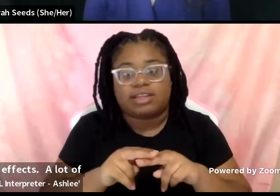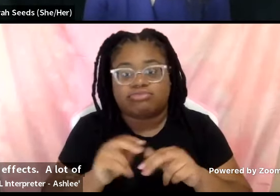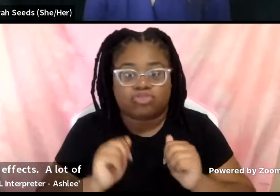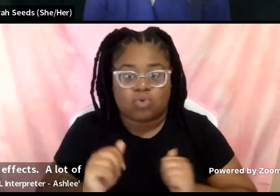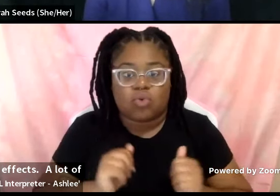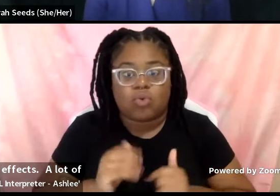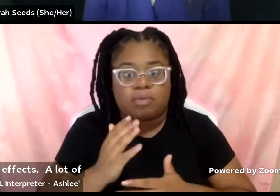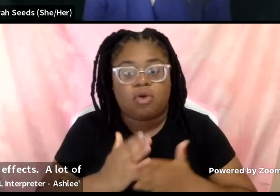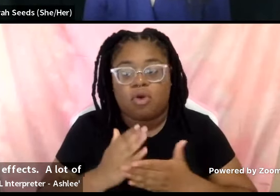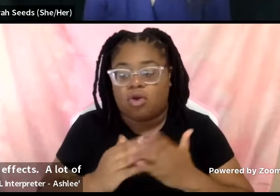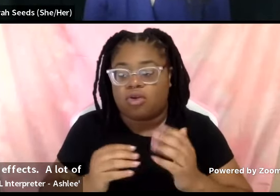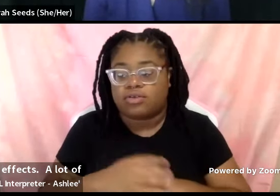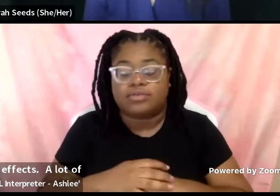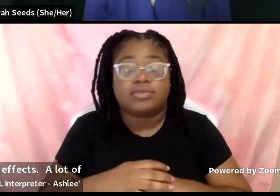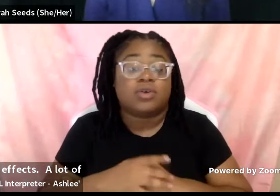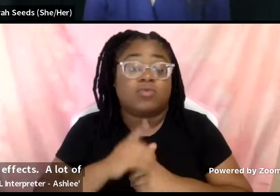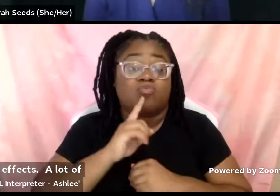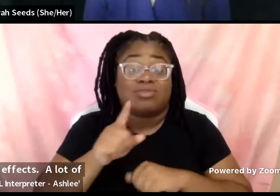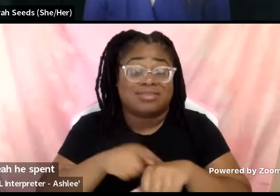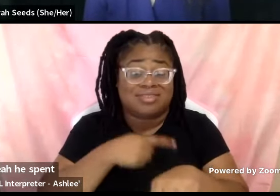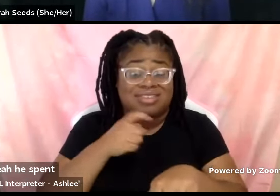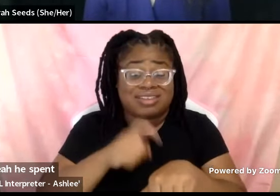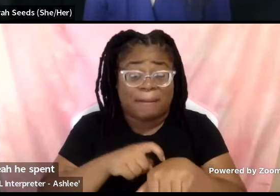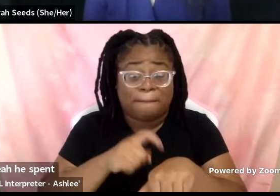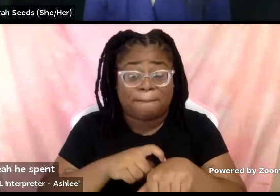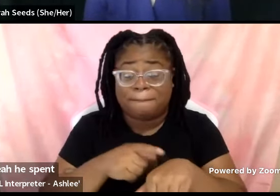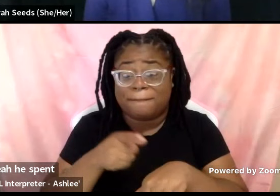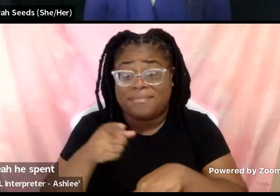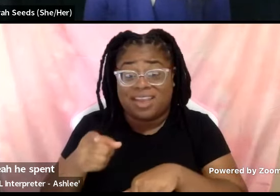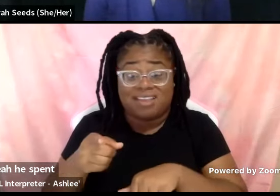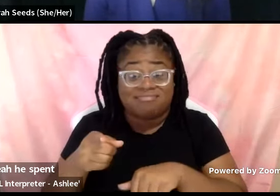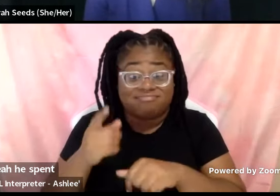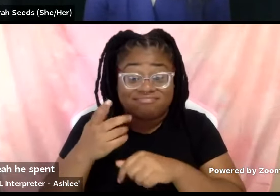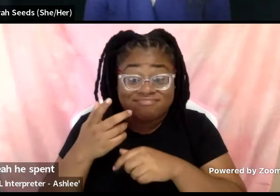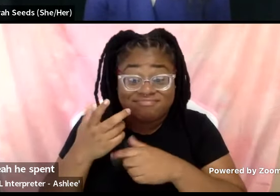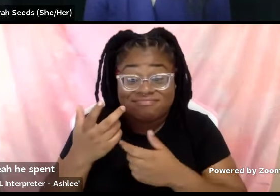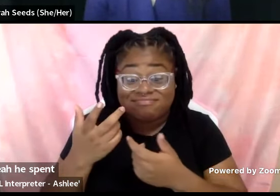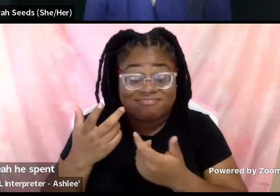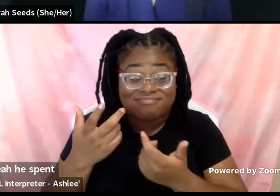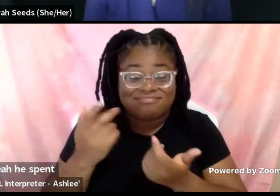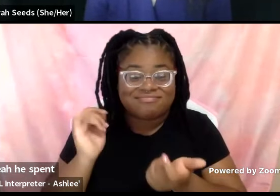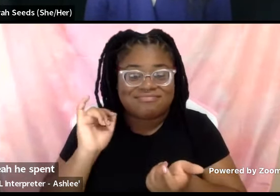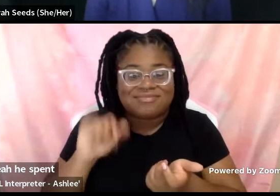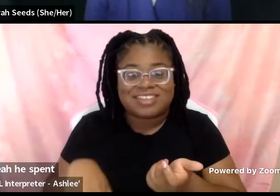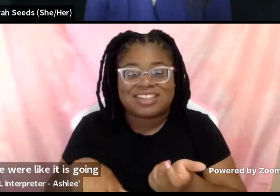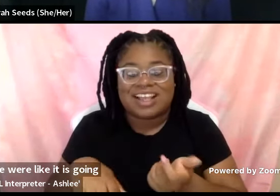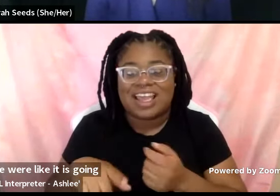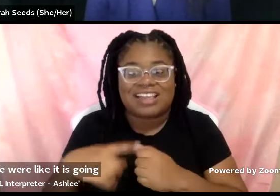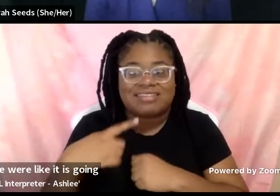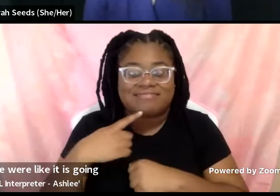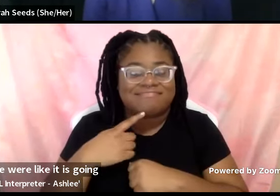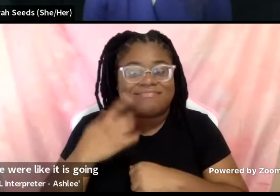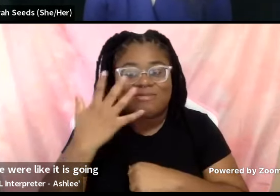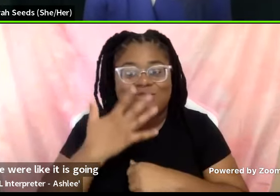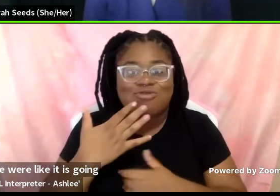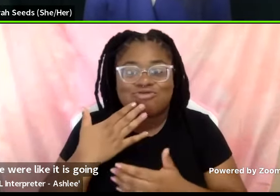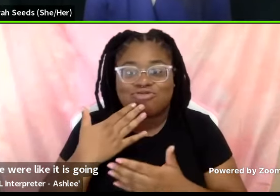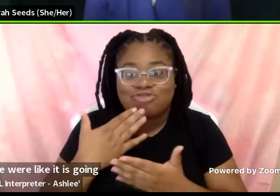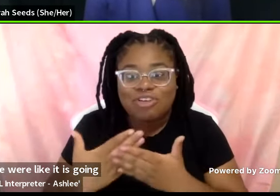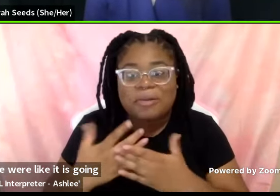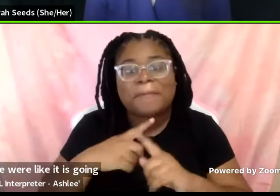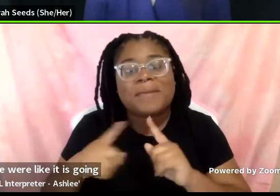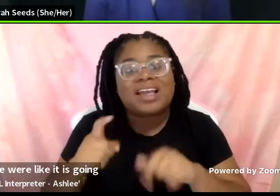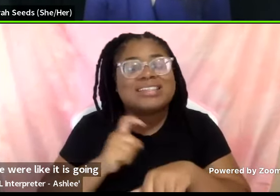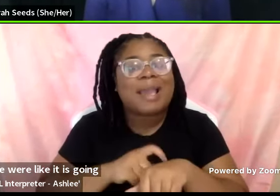very long time on it just because like we were like, it's gonna look great. He's like, it will look great. It's just gonna take me forever. But